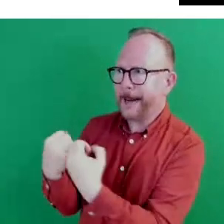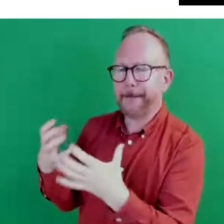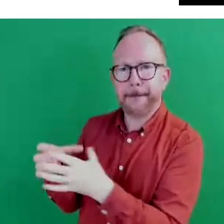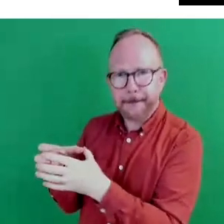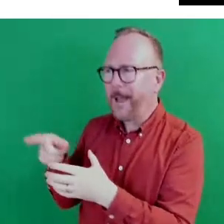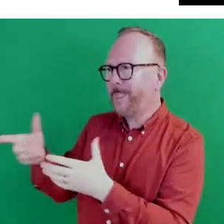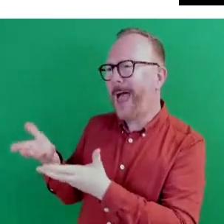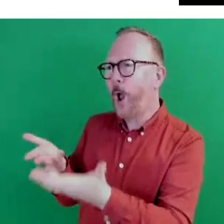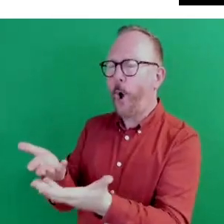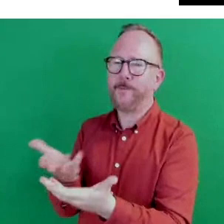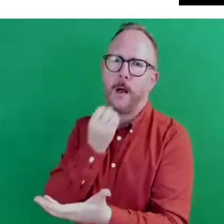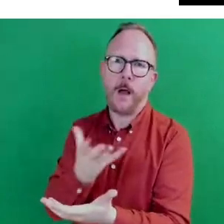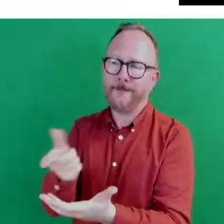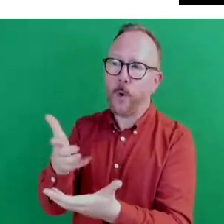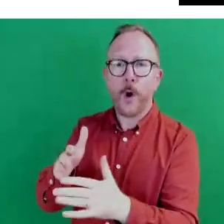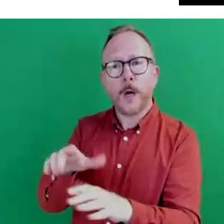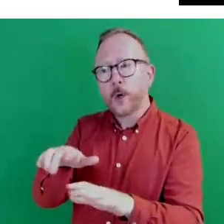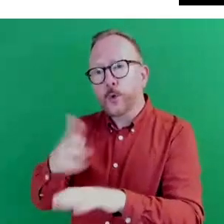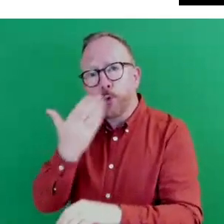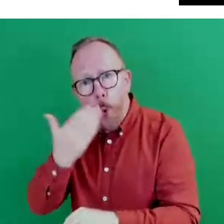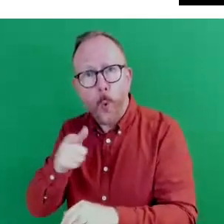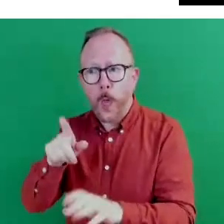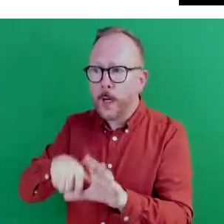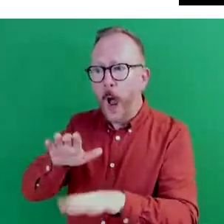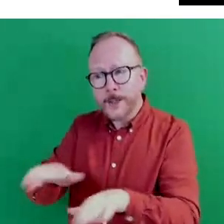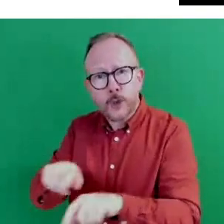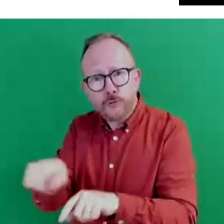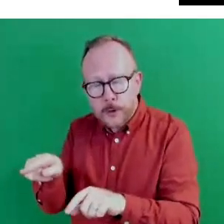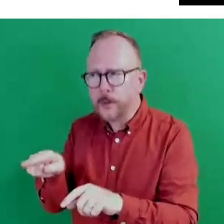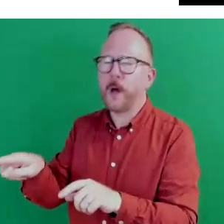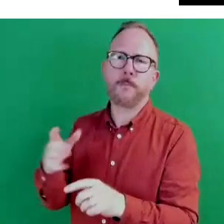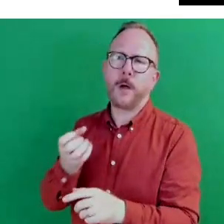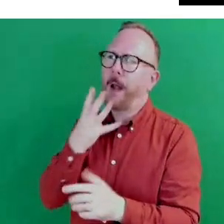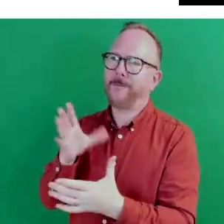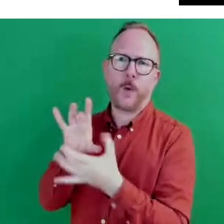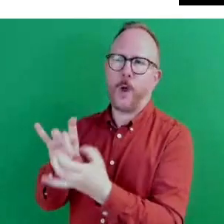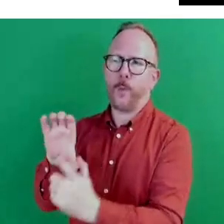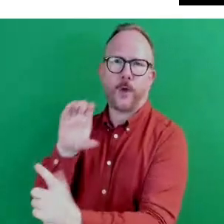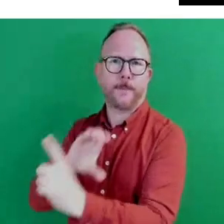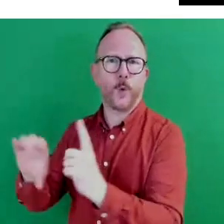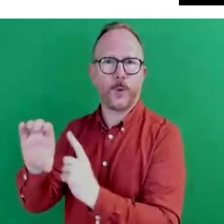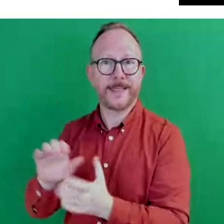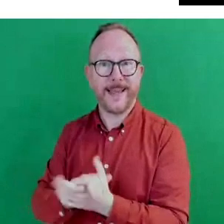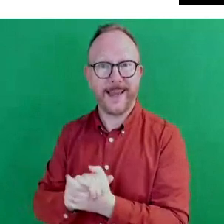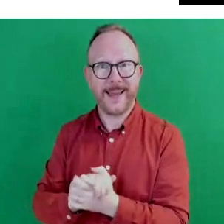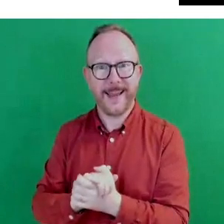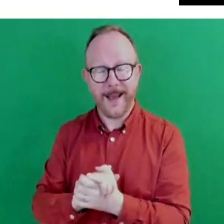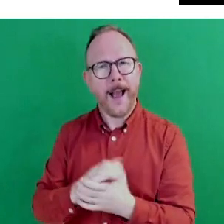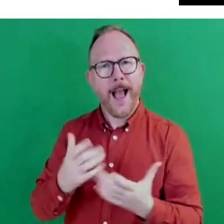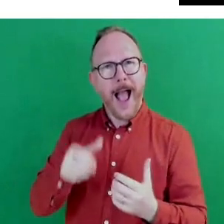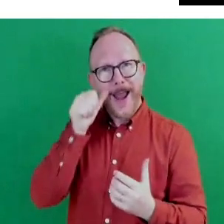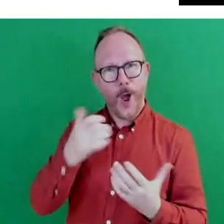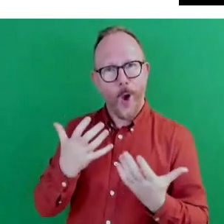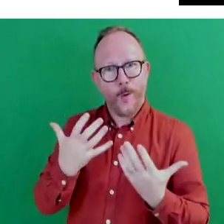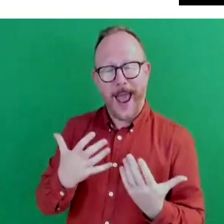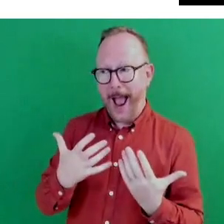young children and the kind of the students, but I think in terms of the community, this is going to be quite a way down from where I am at the moment, because I'm really